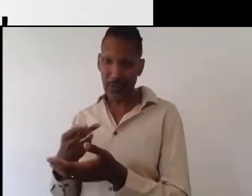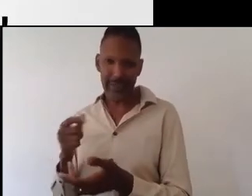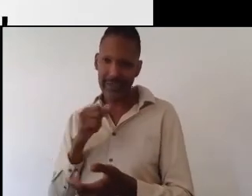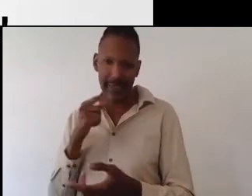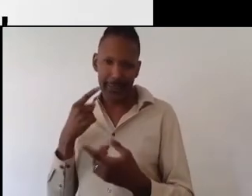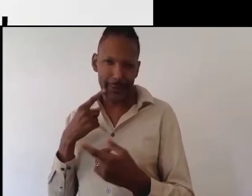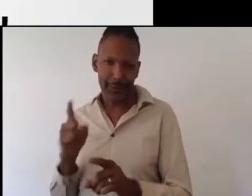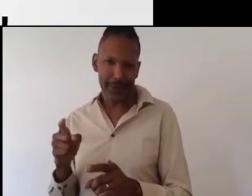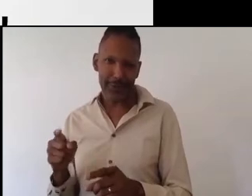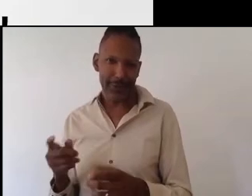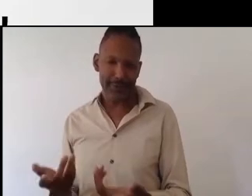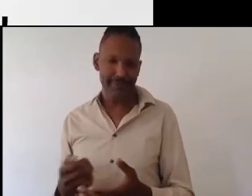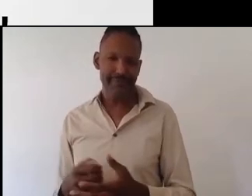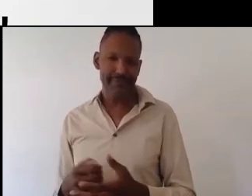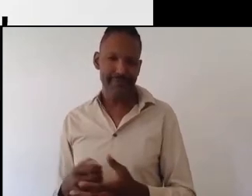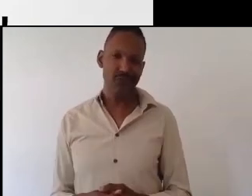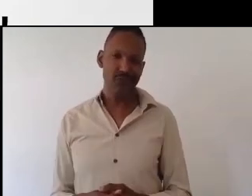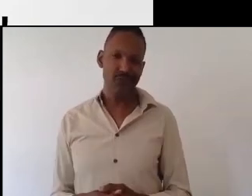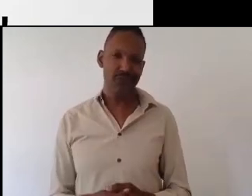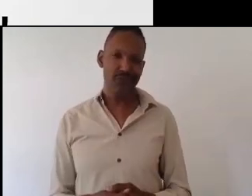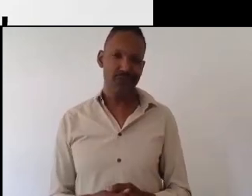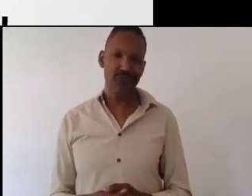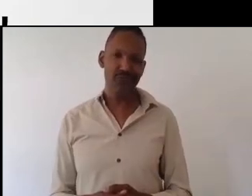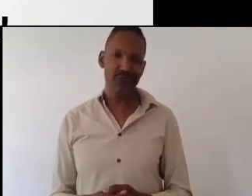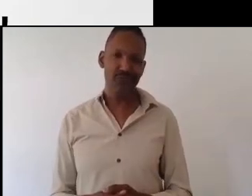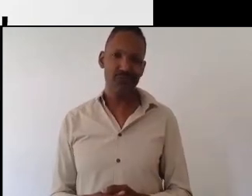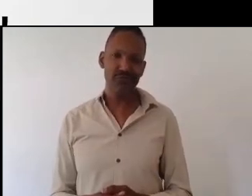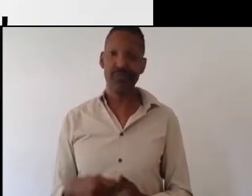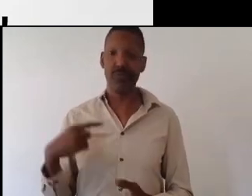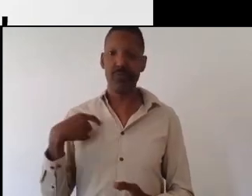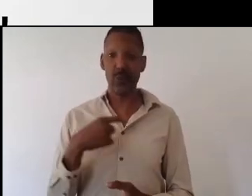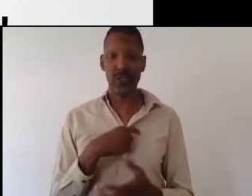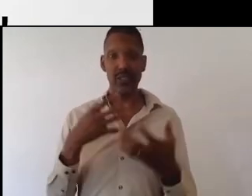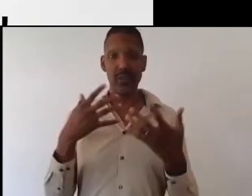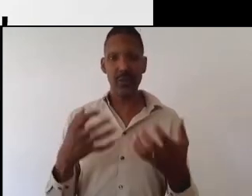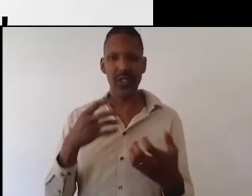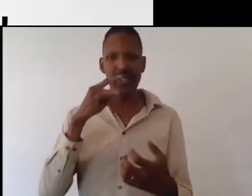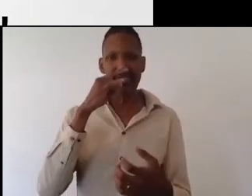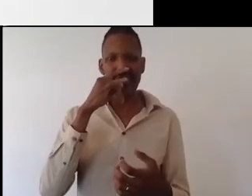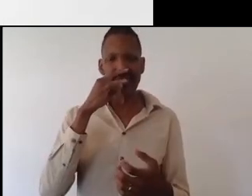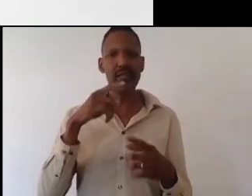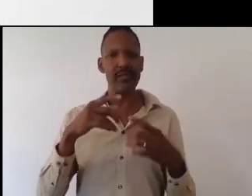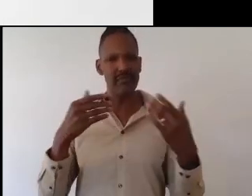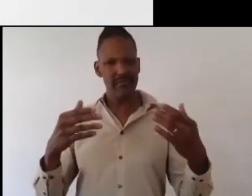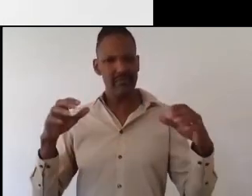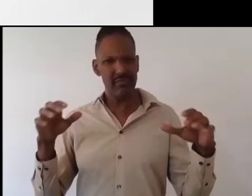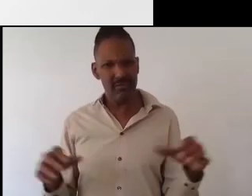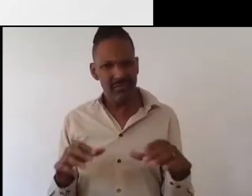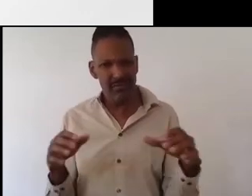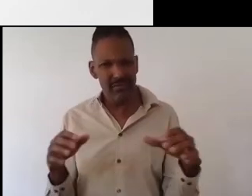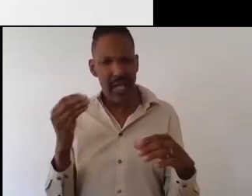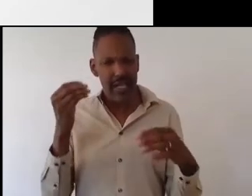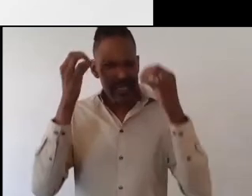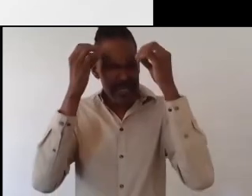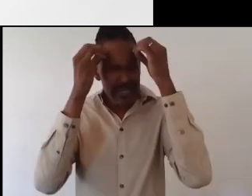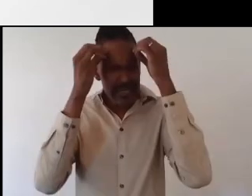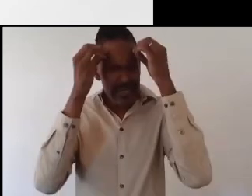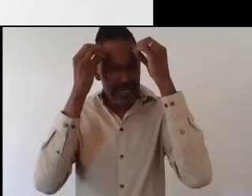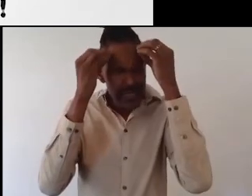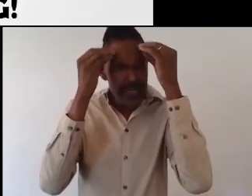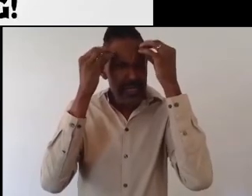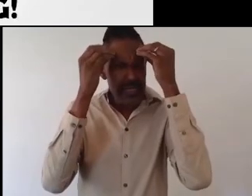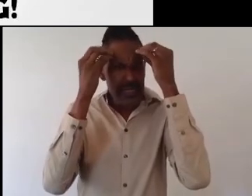So cross-cutting concepts involve thinking. So we want kids to be doing and thinking, and then we want them to do